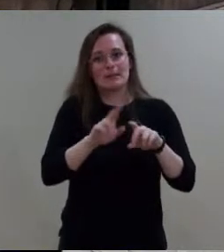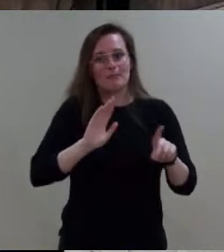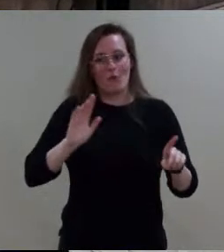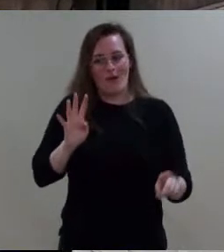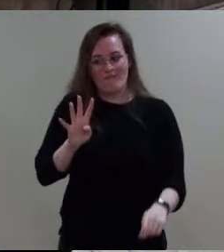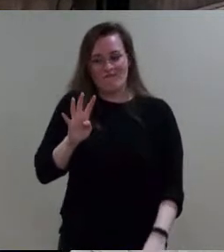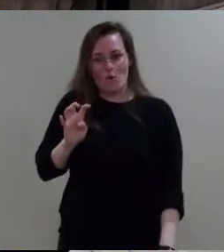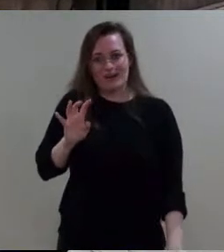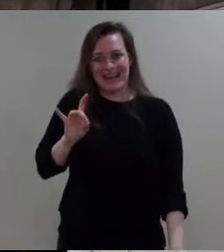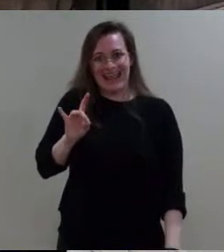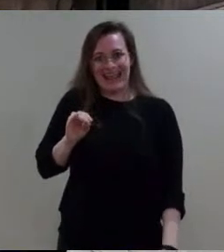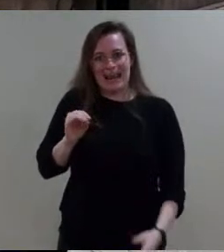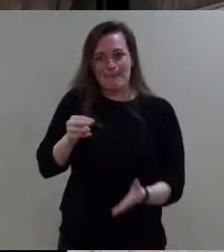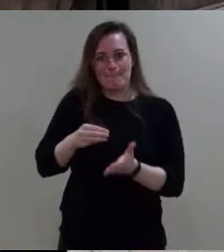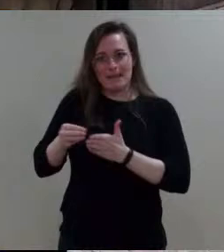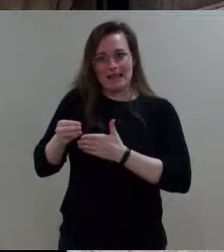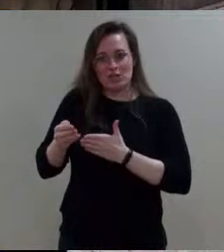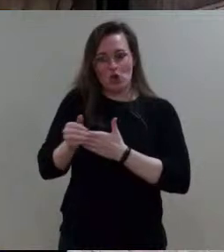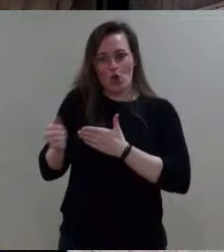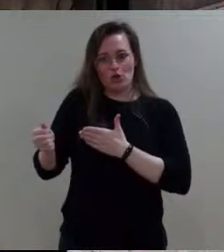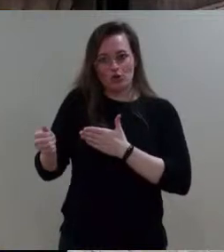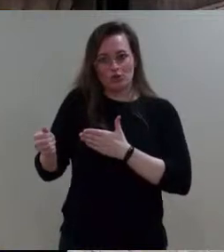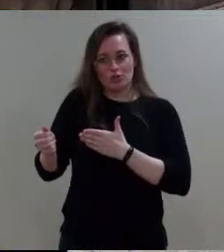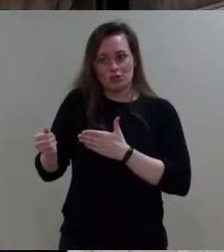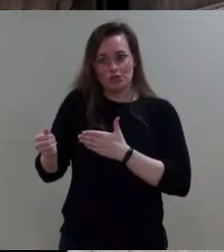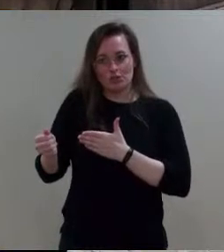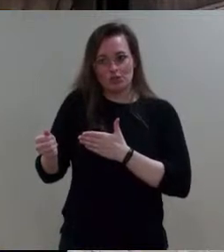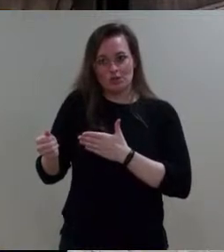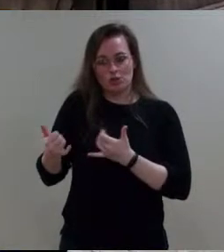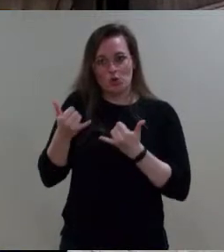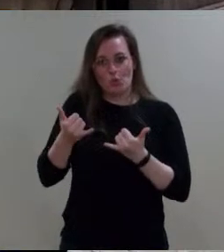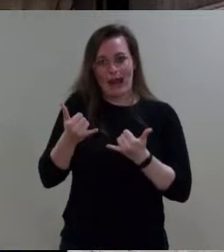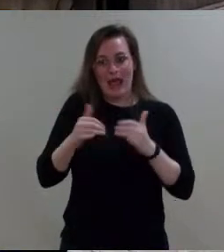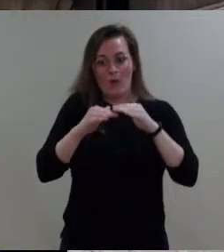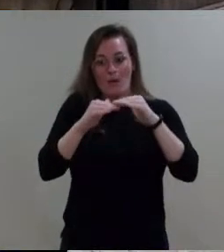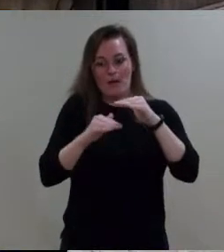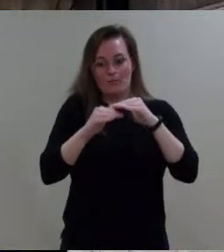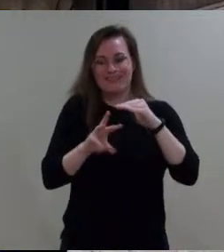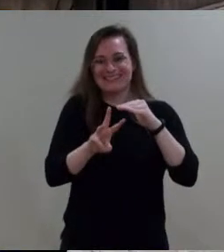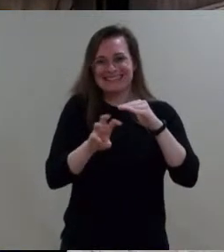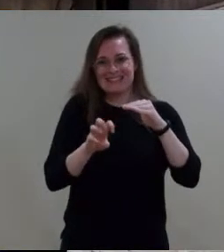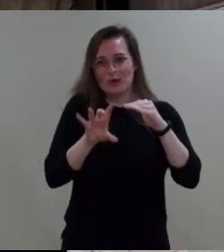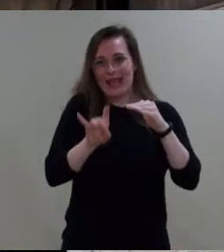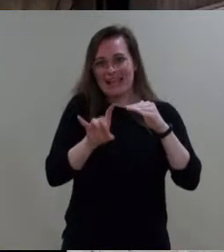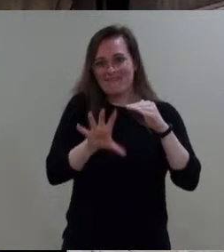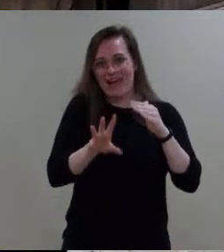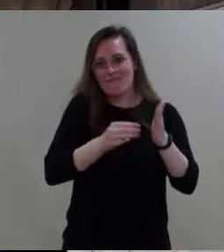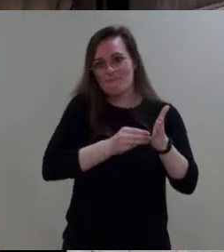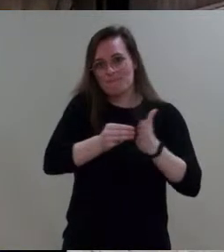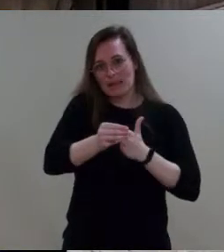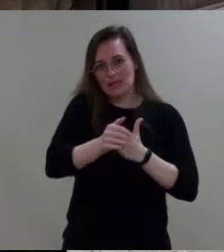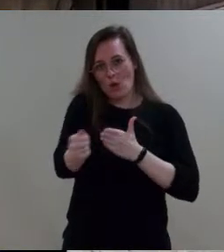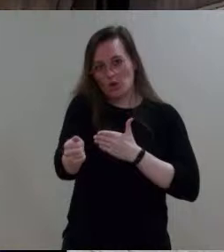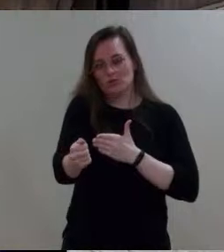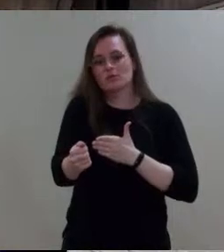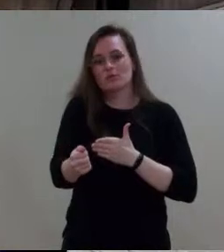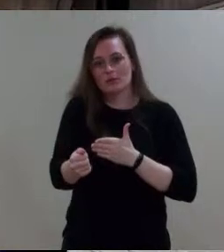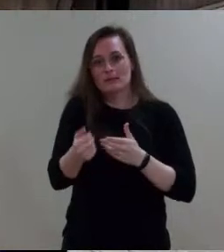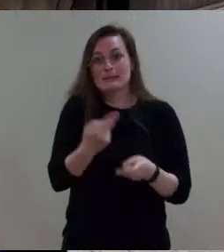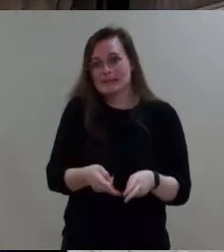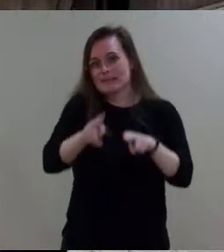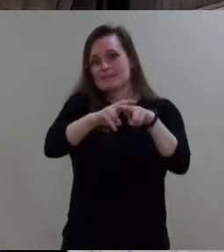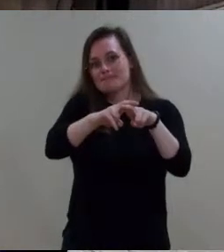million to just under $685 million. So, over